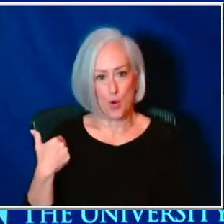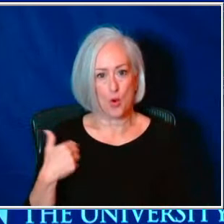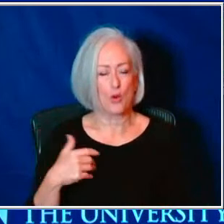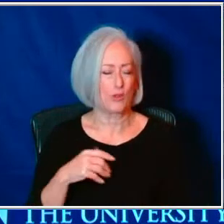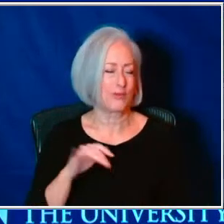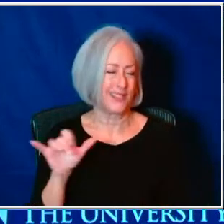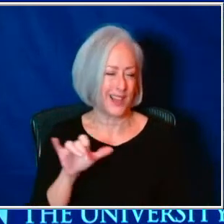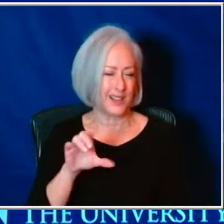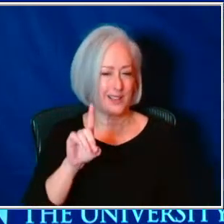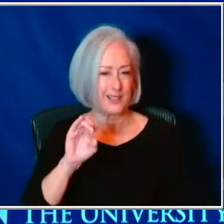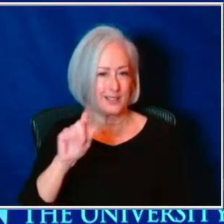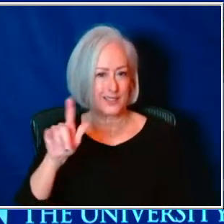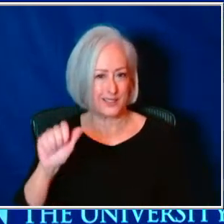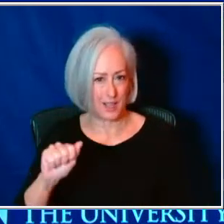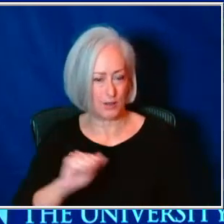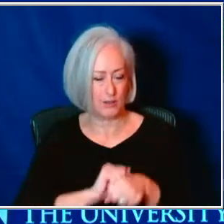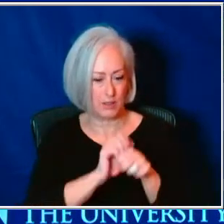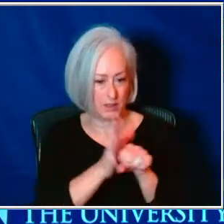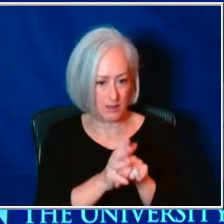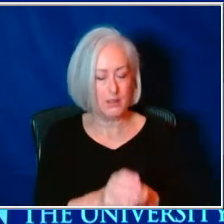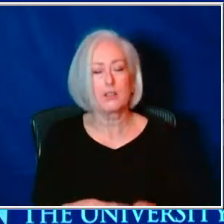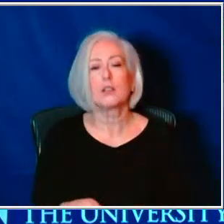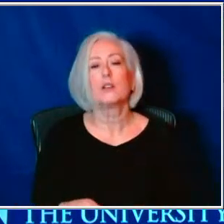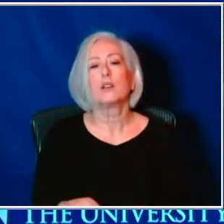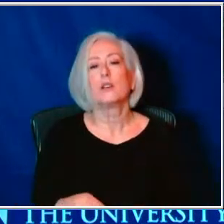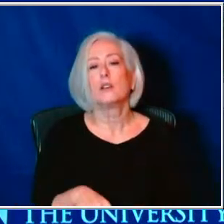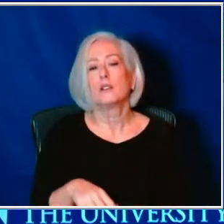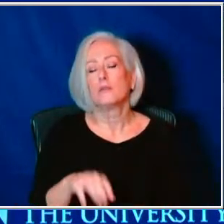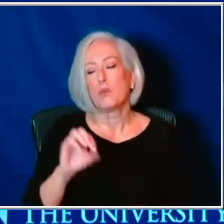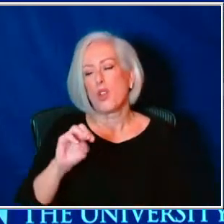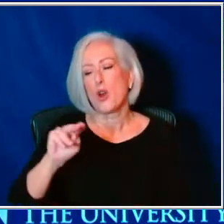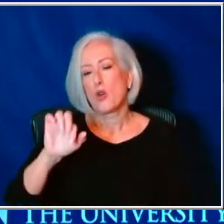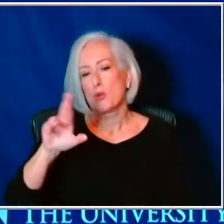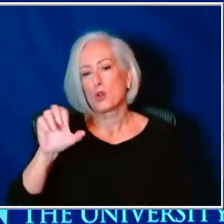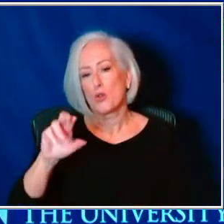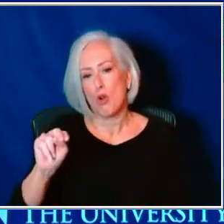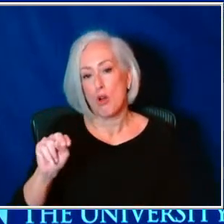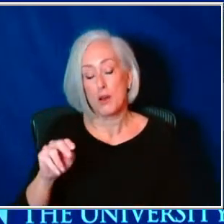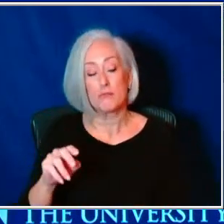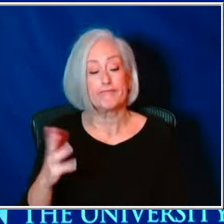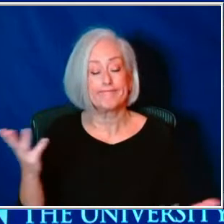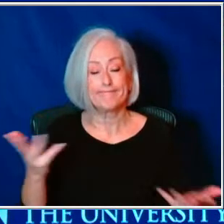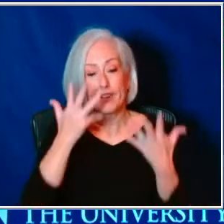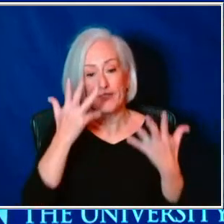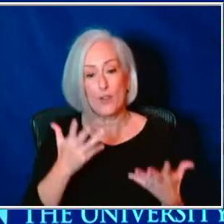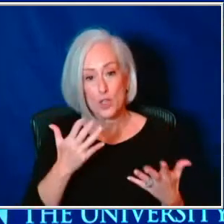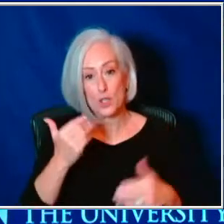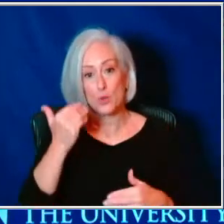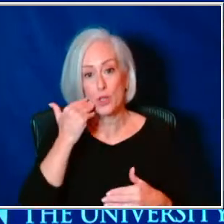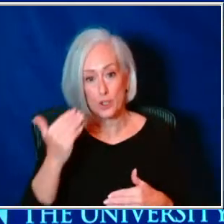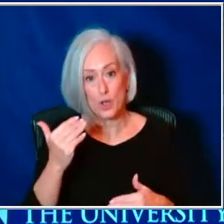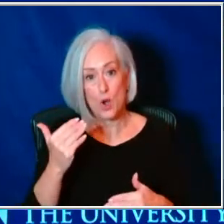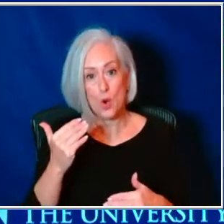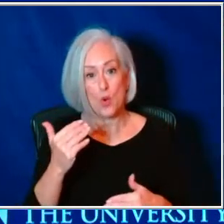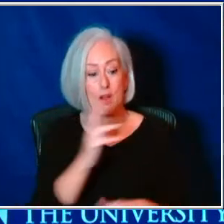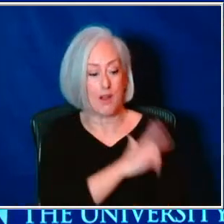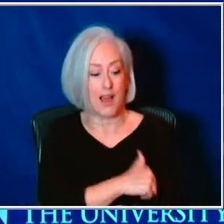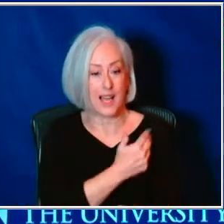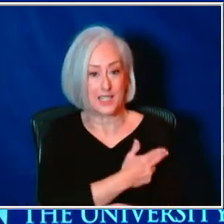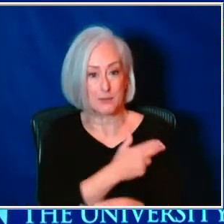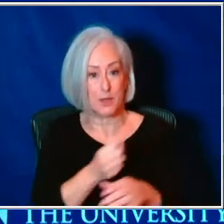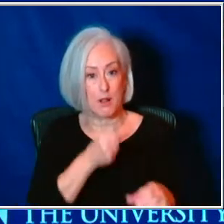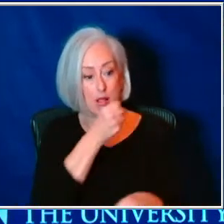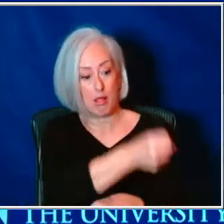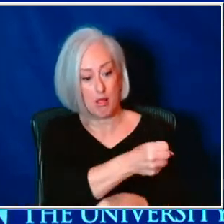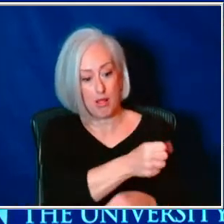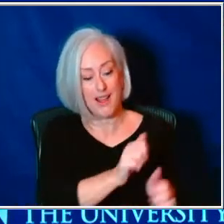much with Omicron. But unfortunately, we know that hospitalizations do lag cases by a